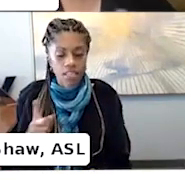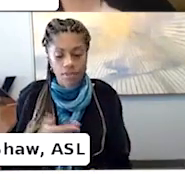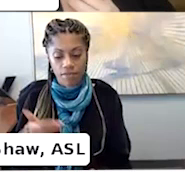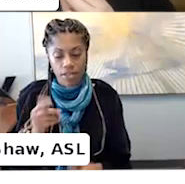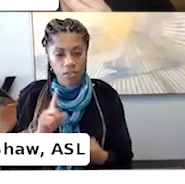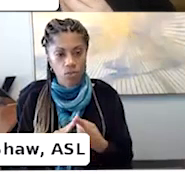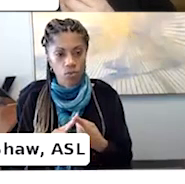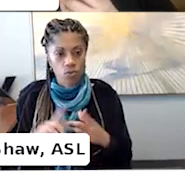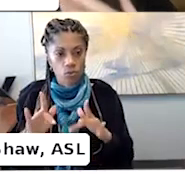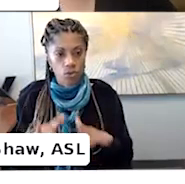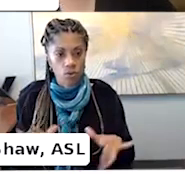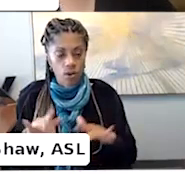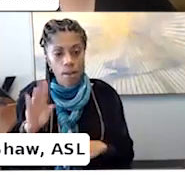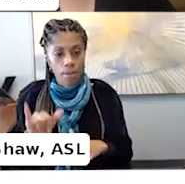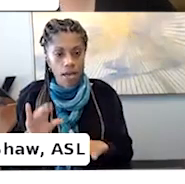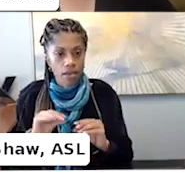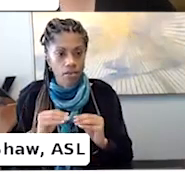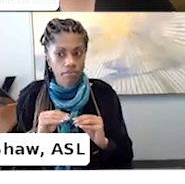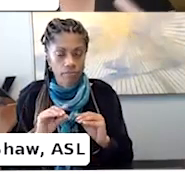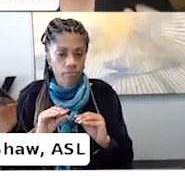partner organization. And those